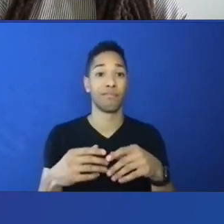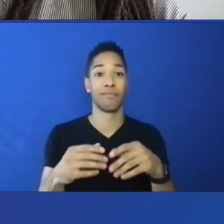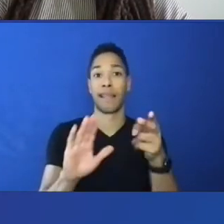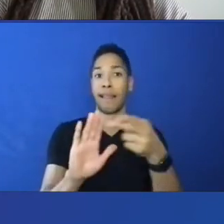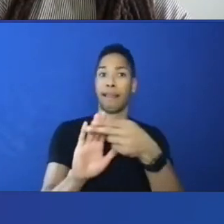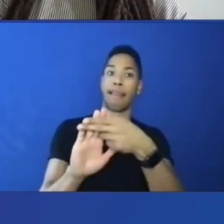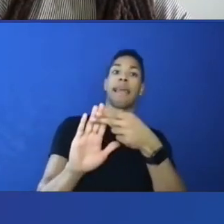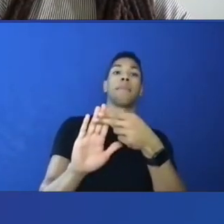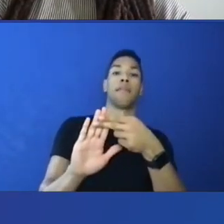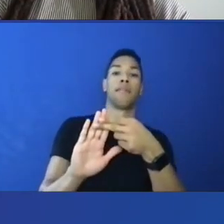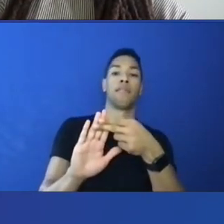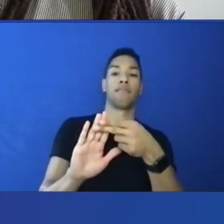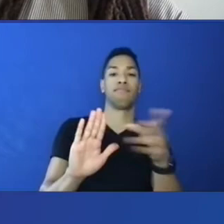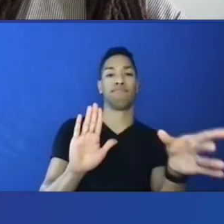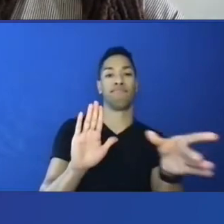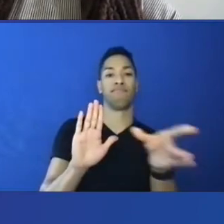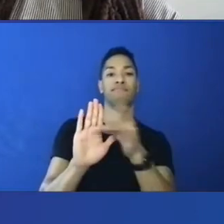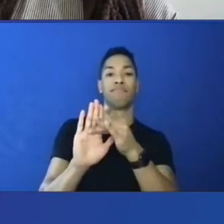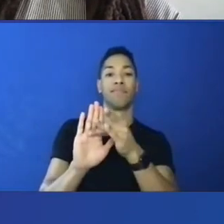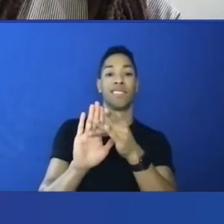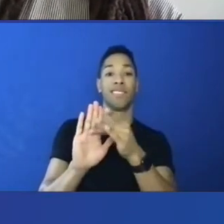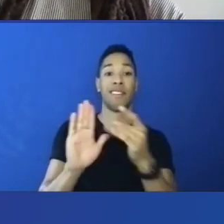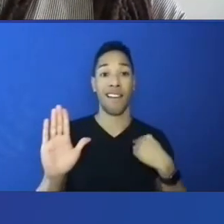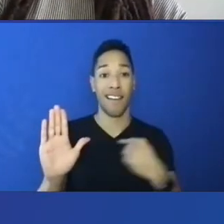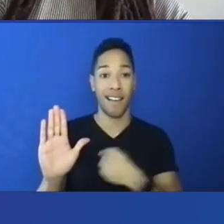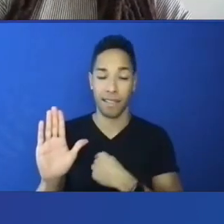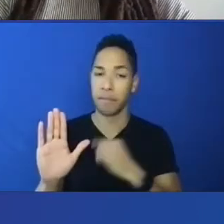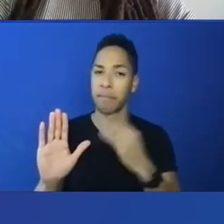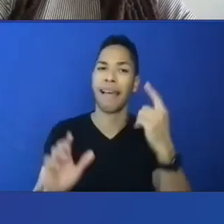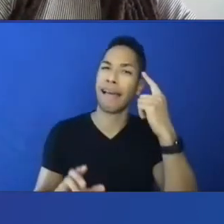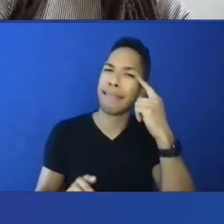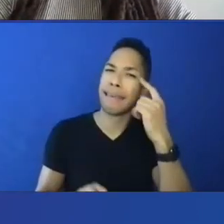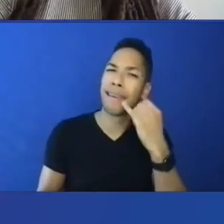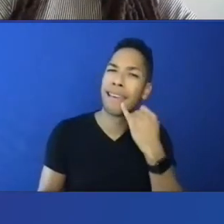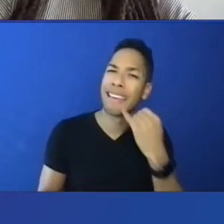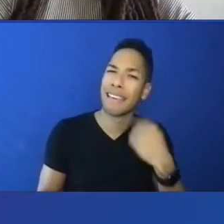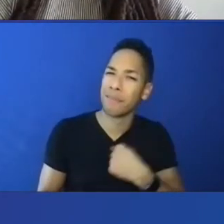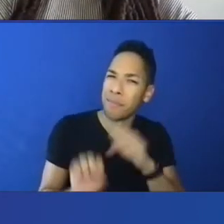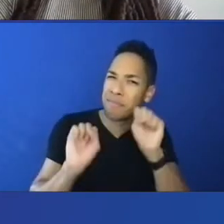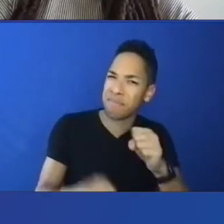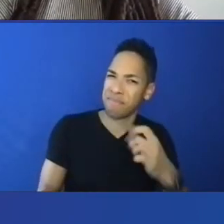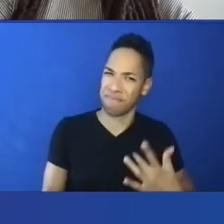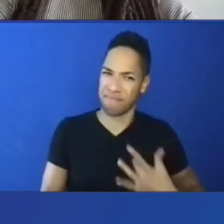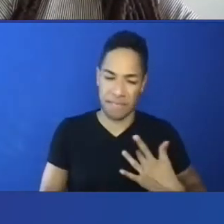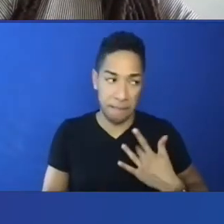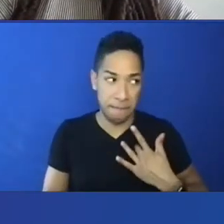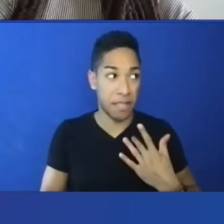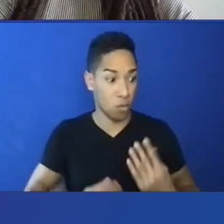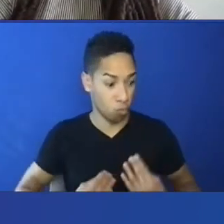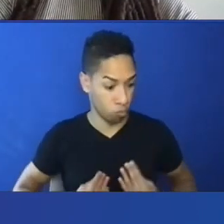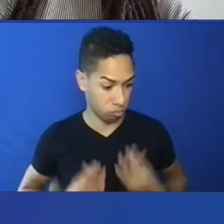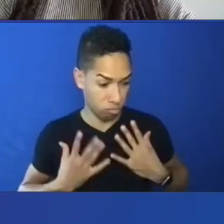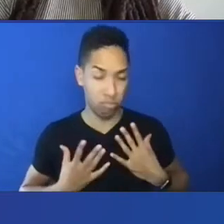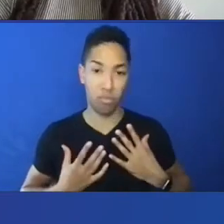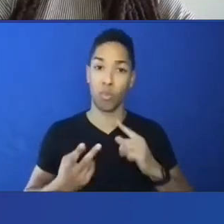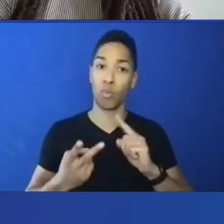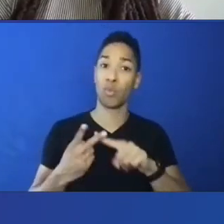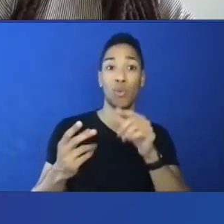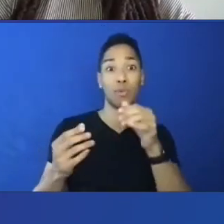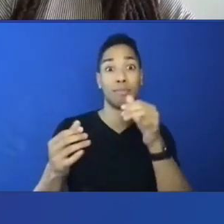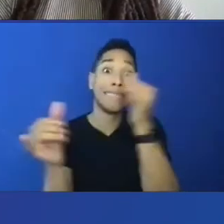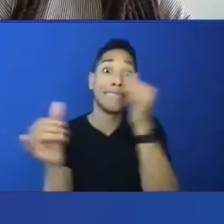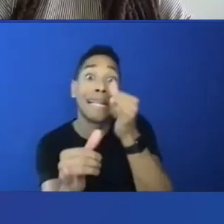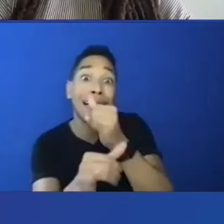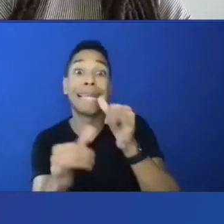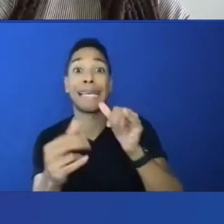stereotype that is attached to us. I think just being able to feel joy, to be silly, to be